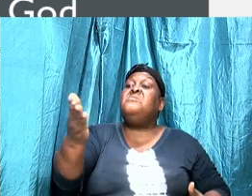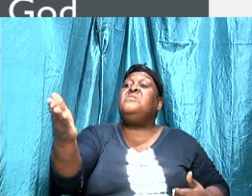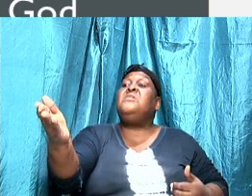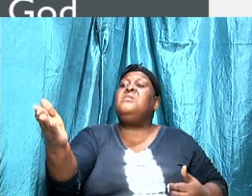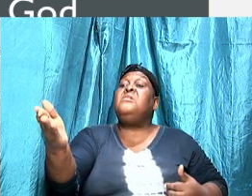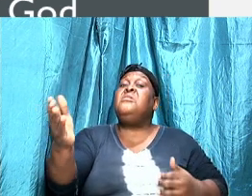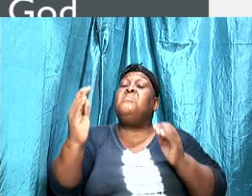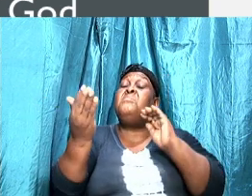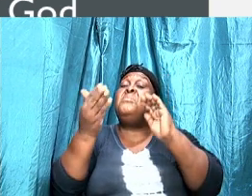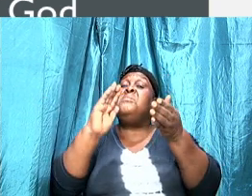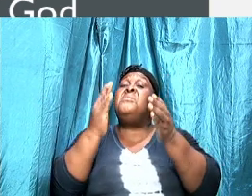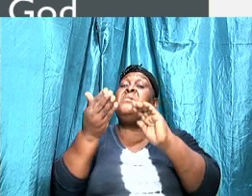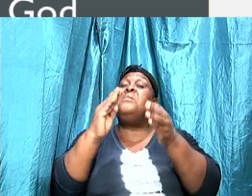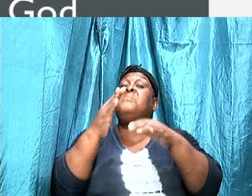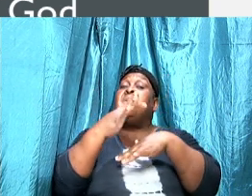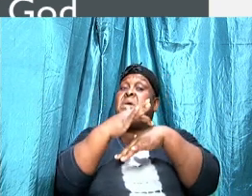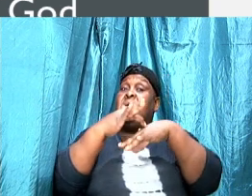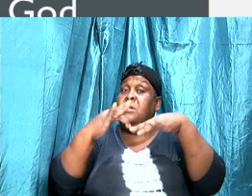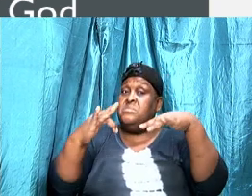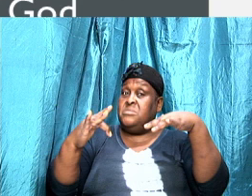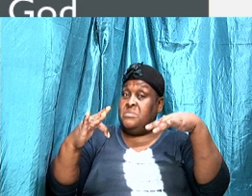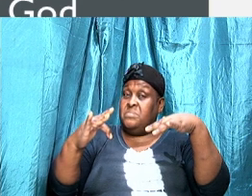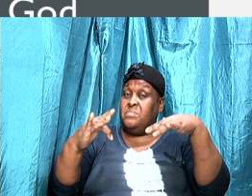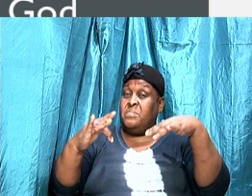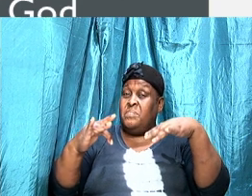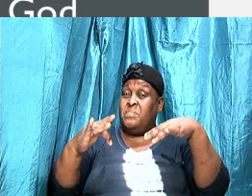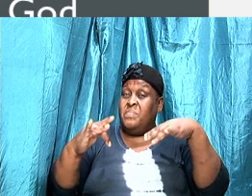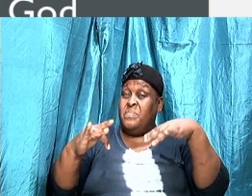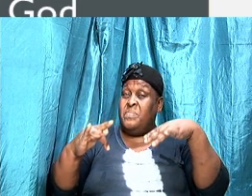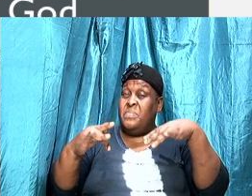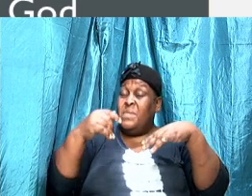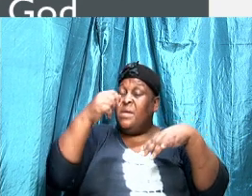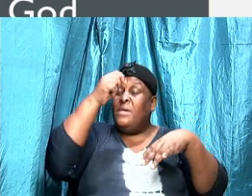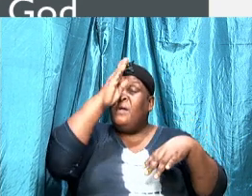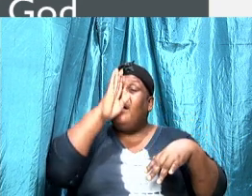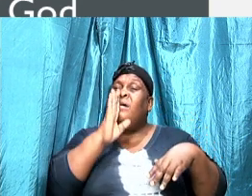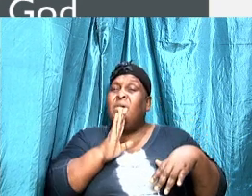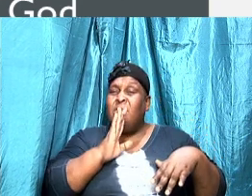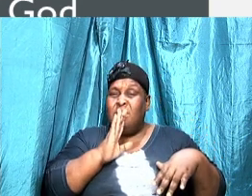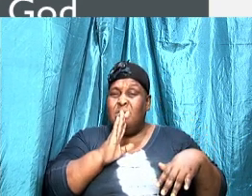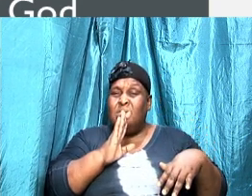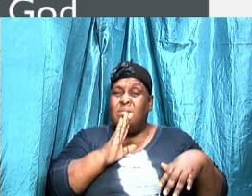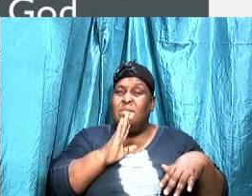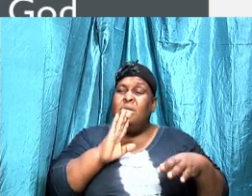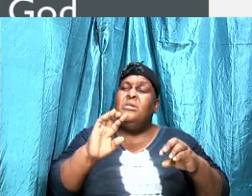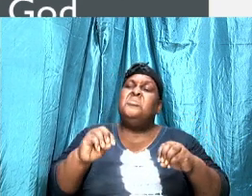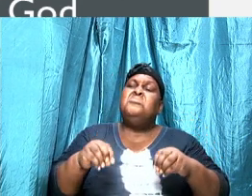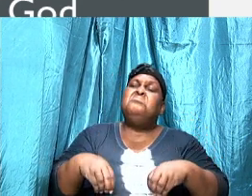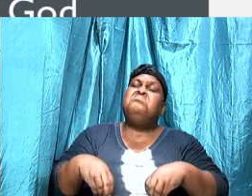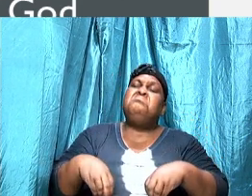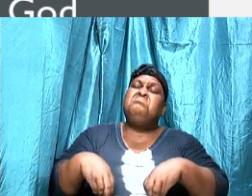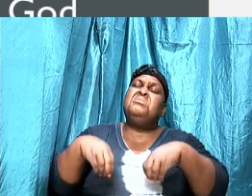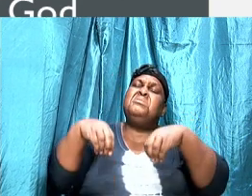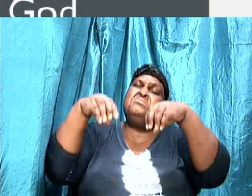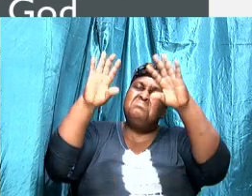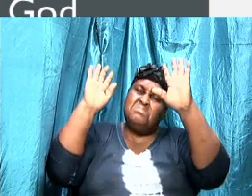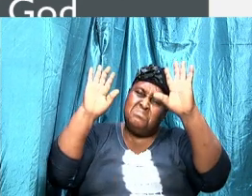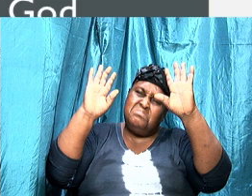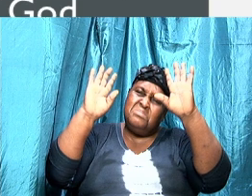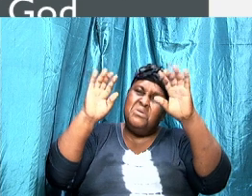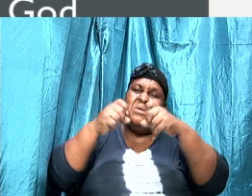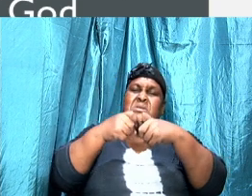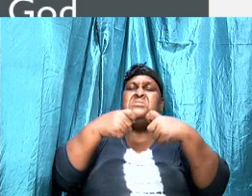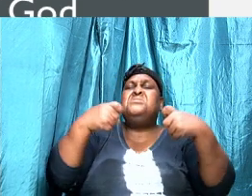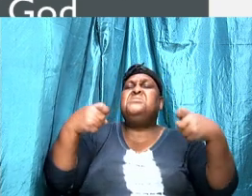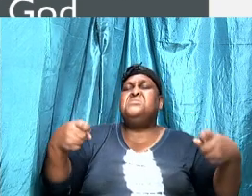vain. And because of this, you know, God gave them up to a reprobate mind. And I said, we'll come